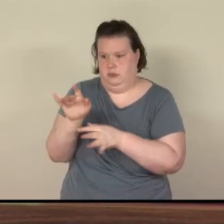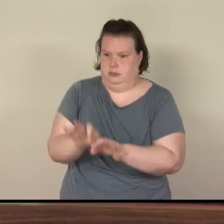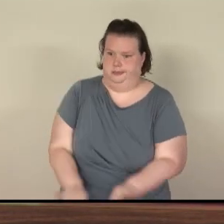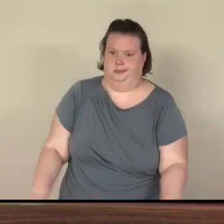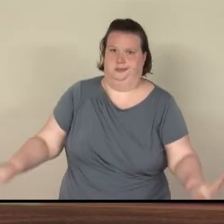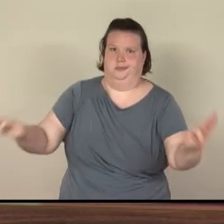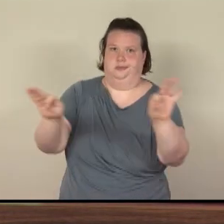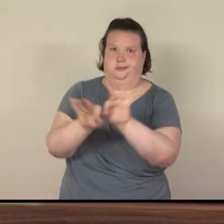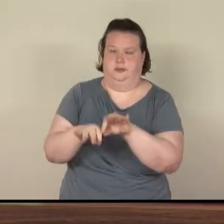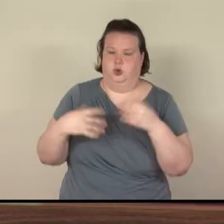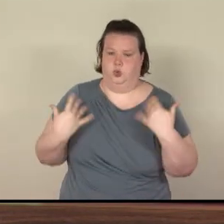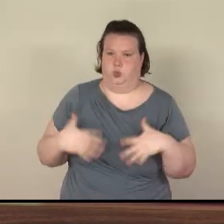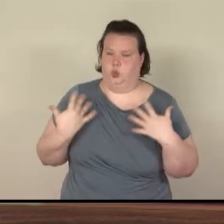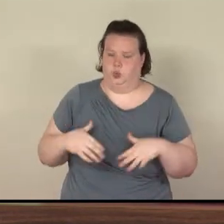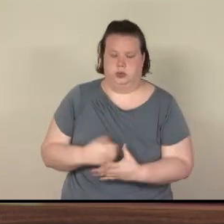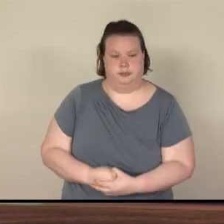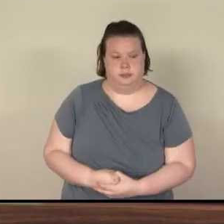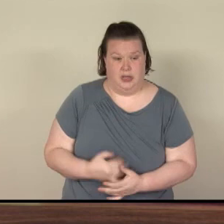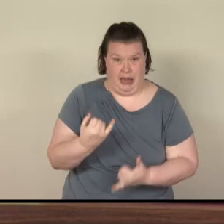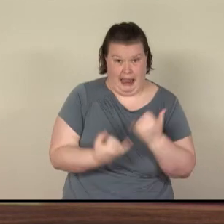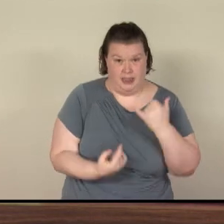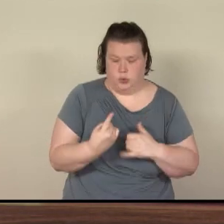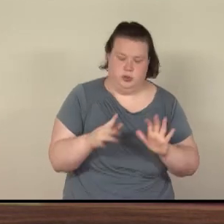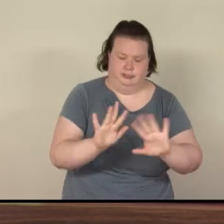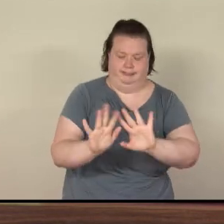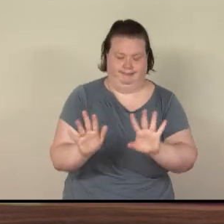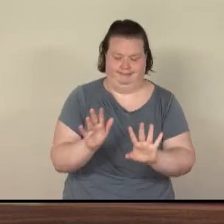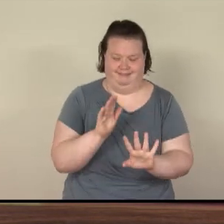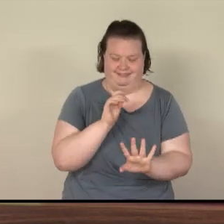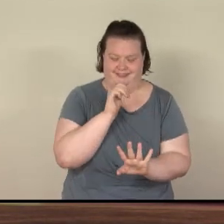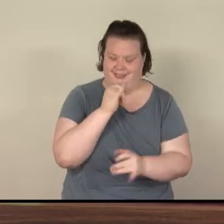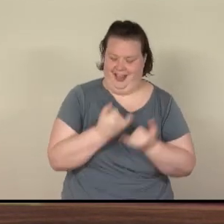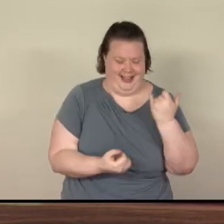one, this is not the last one.